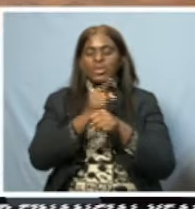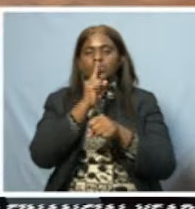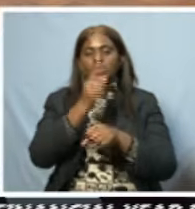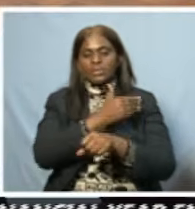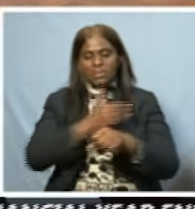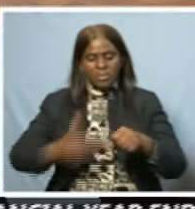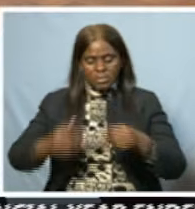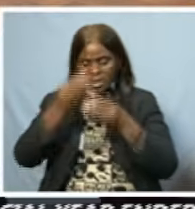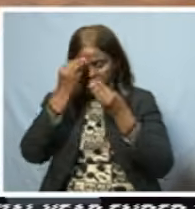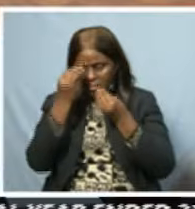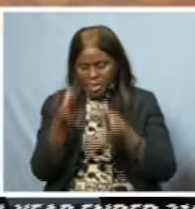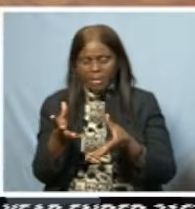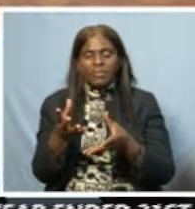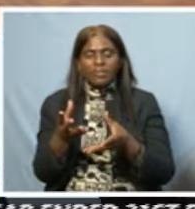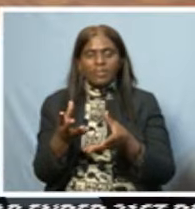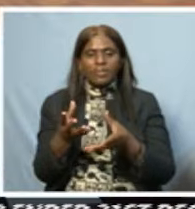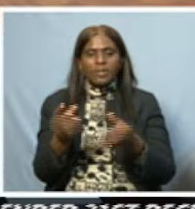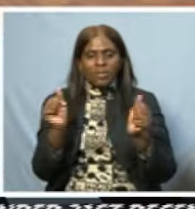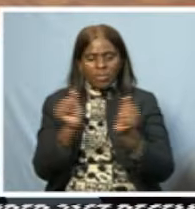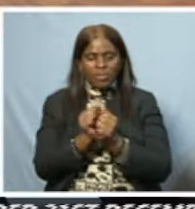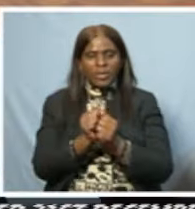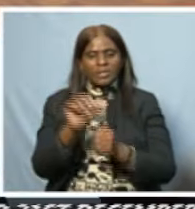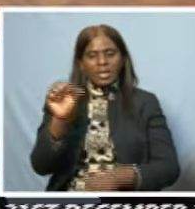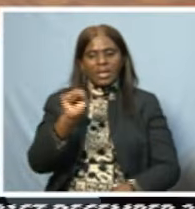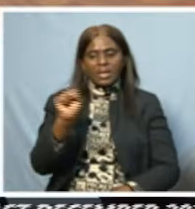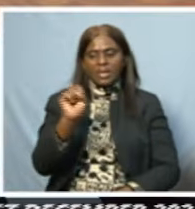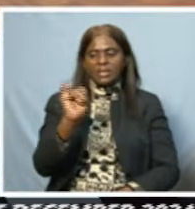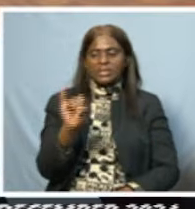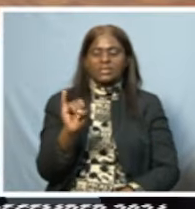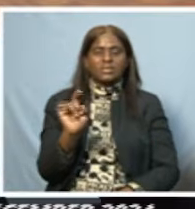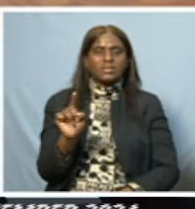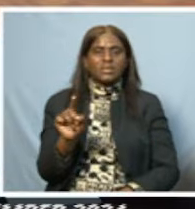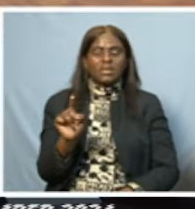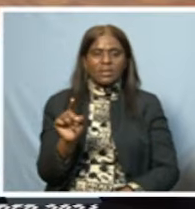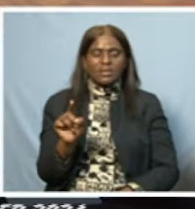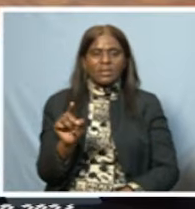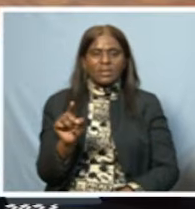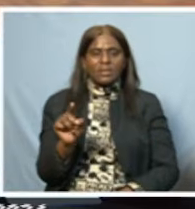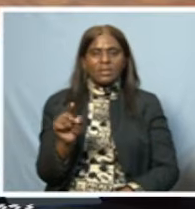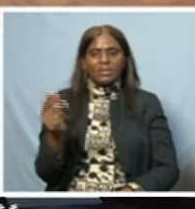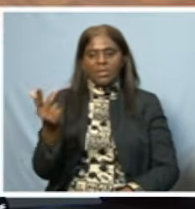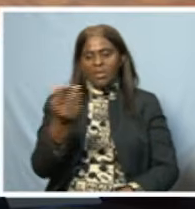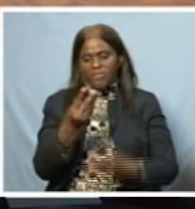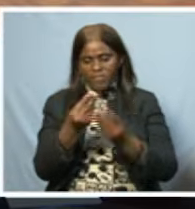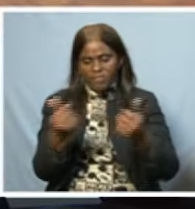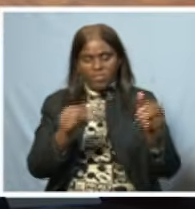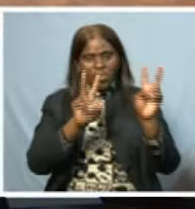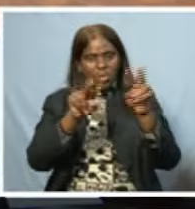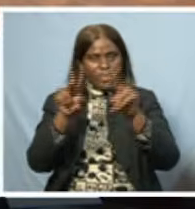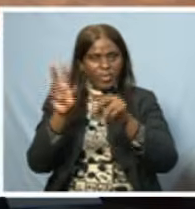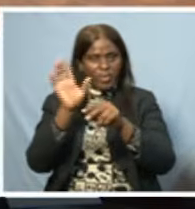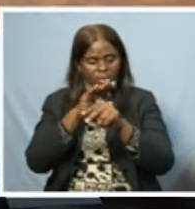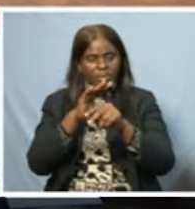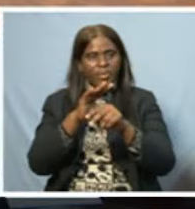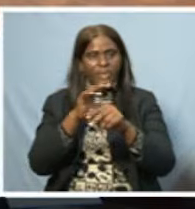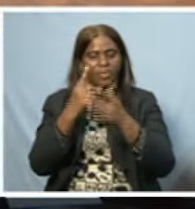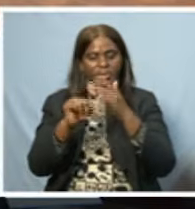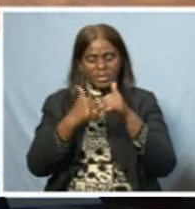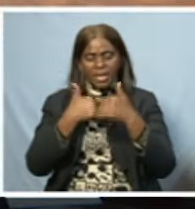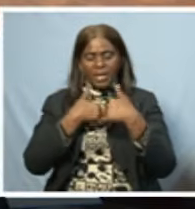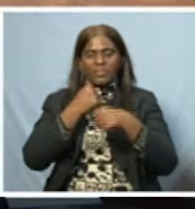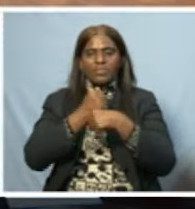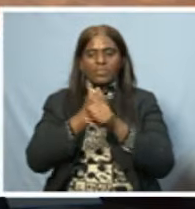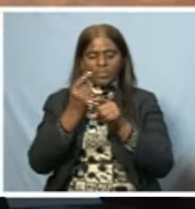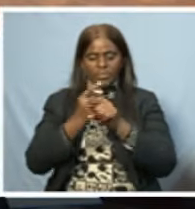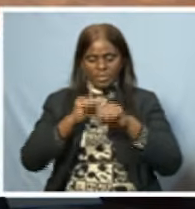strict compliance with statutory obligations. So those are the few observations that we've made from